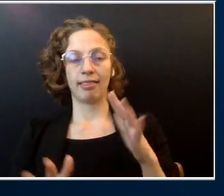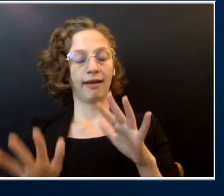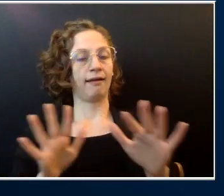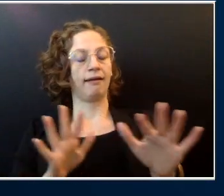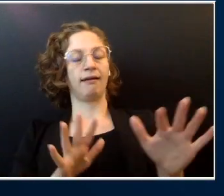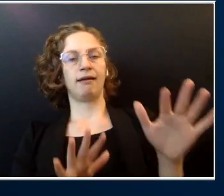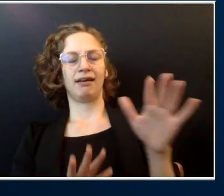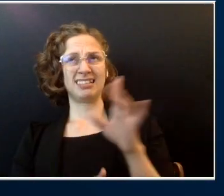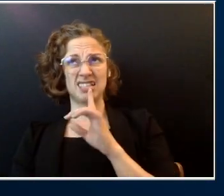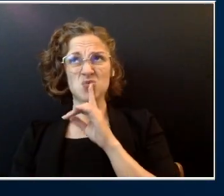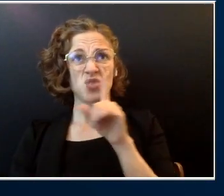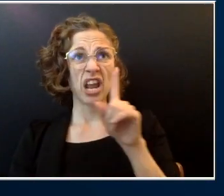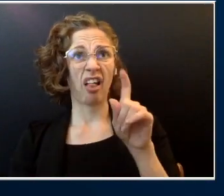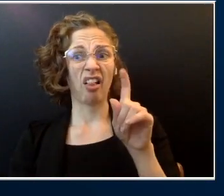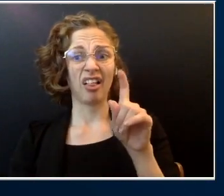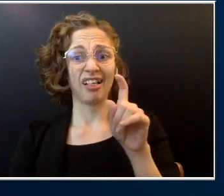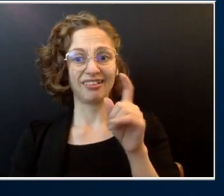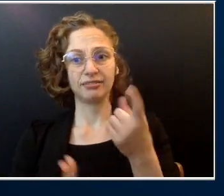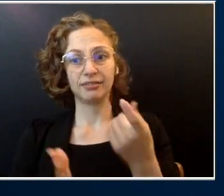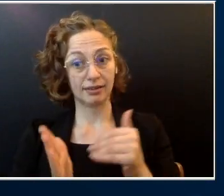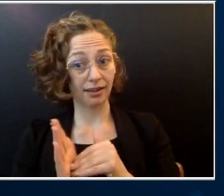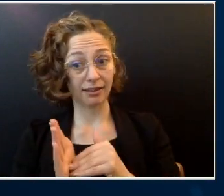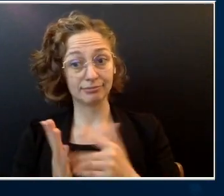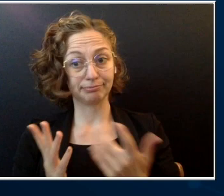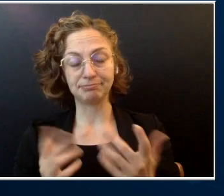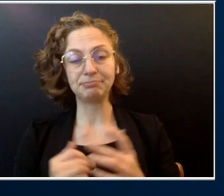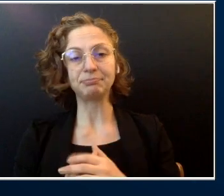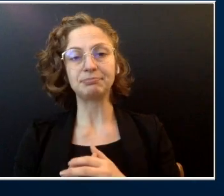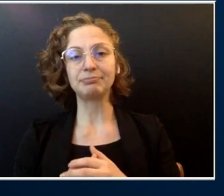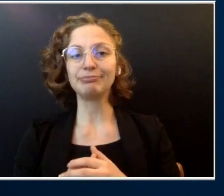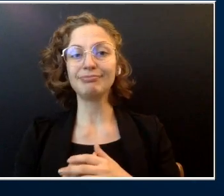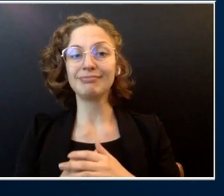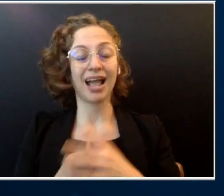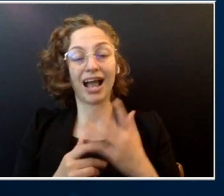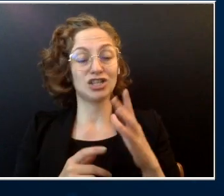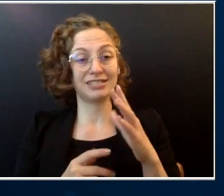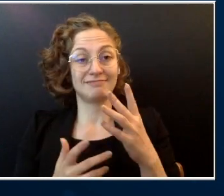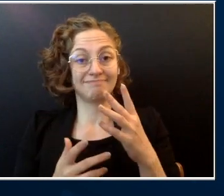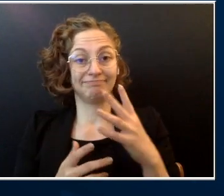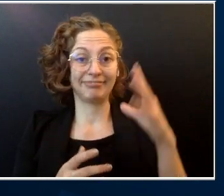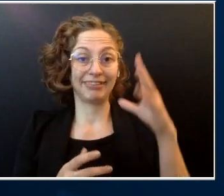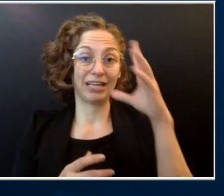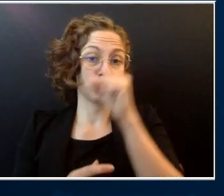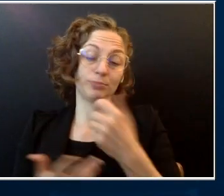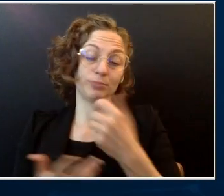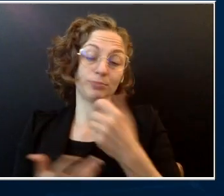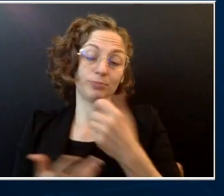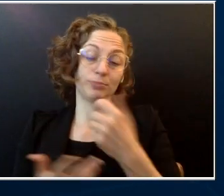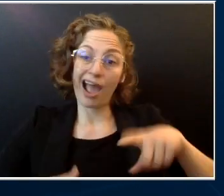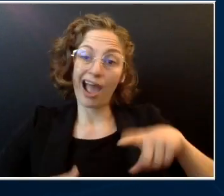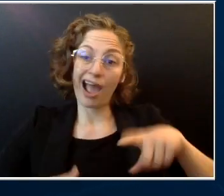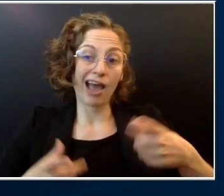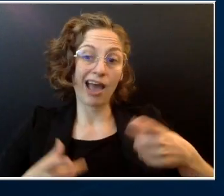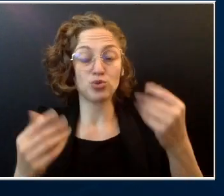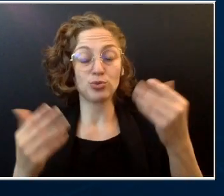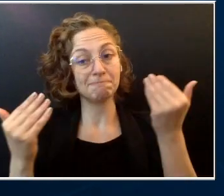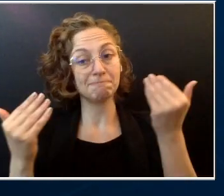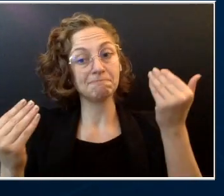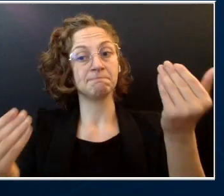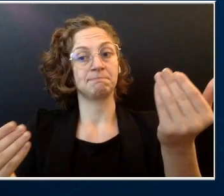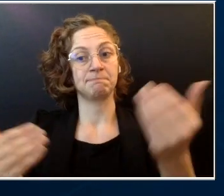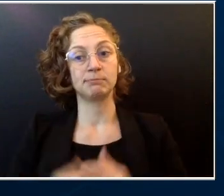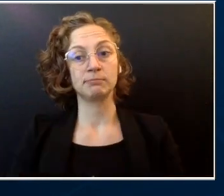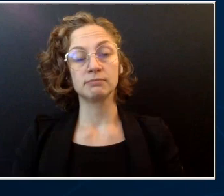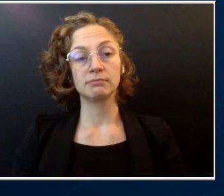I guess this is what I got to do. At that point, like I said, that's when I really thought that maybe this was